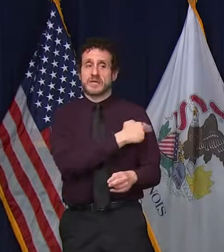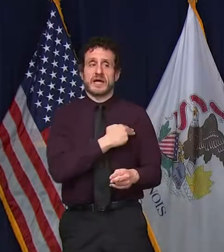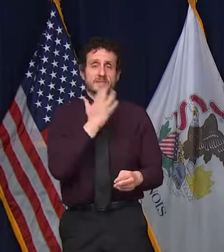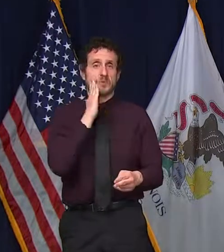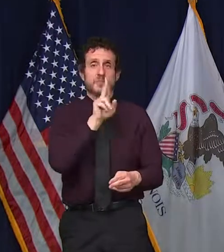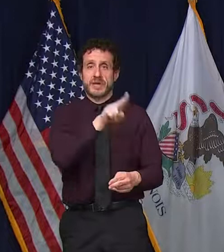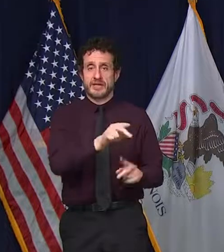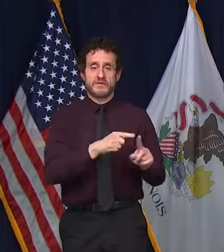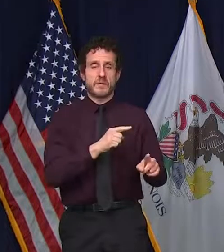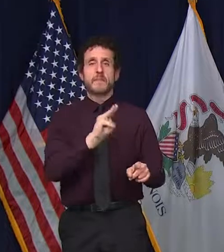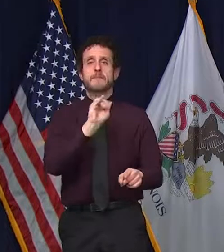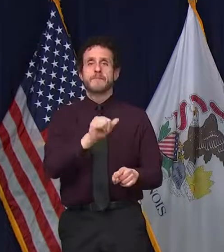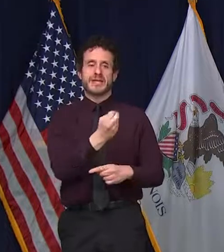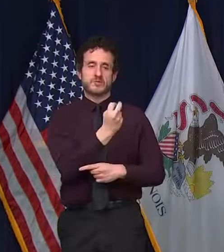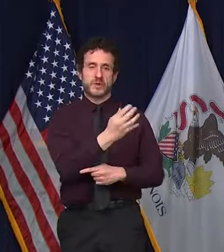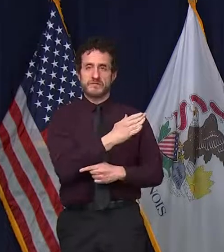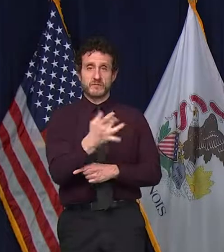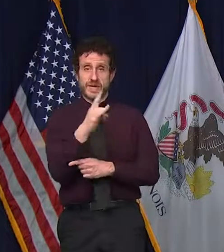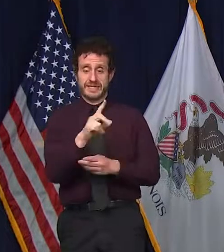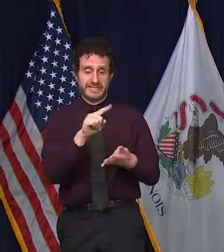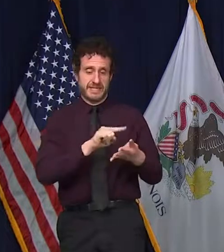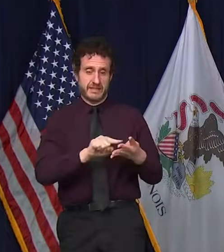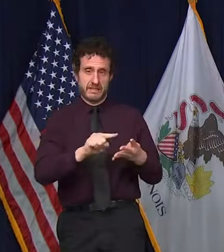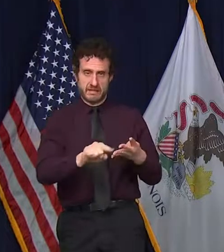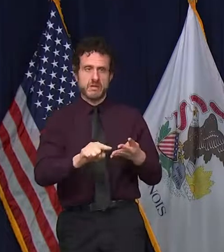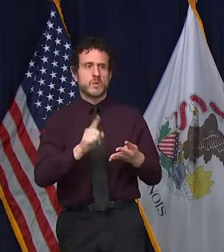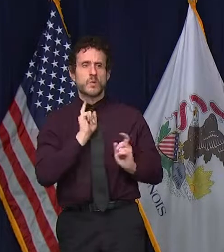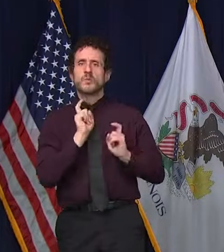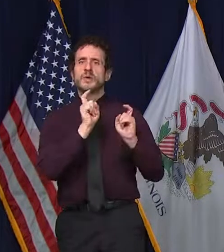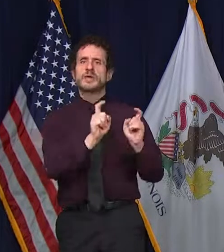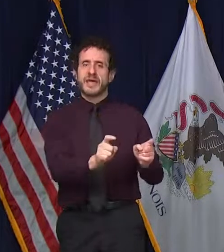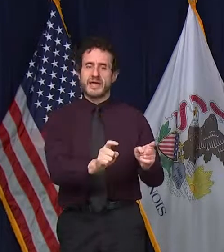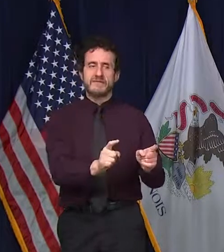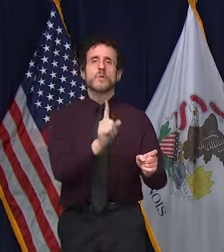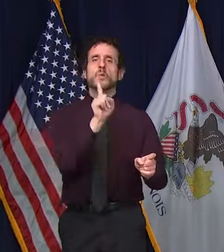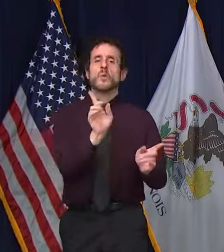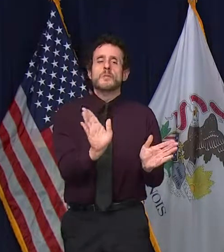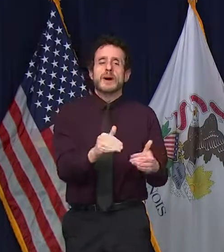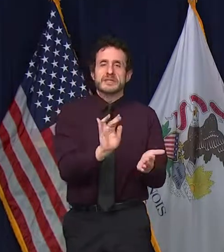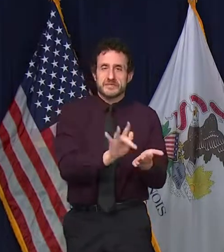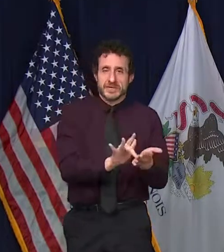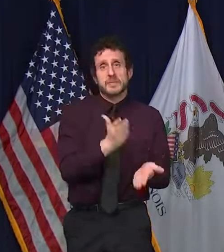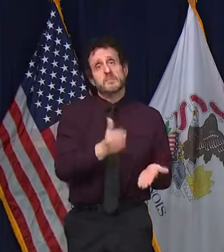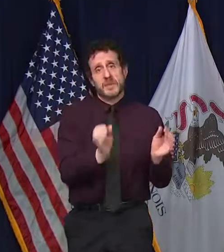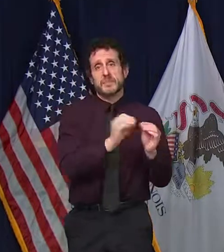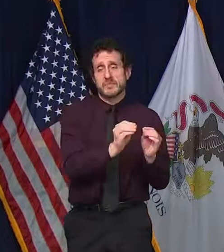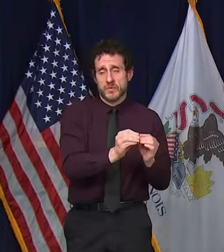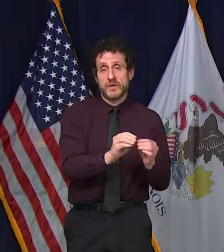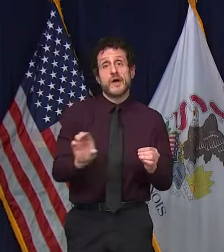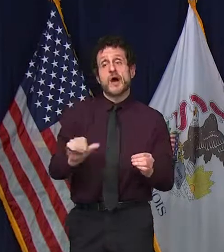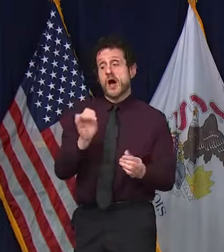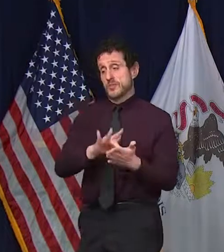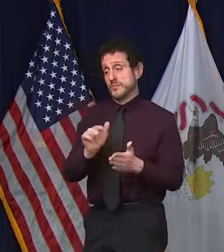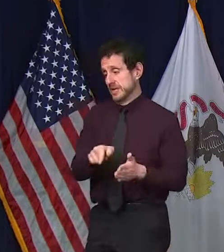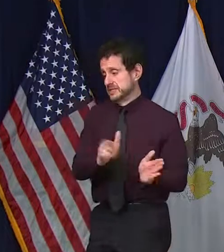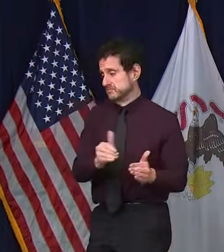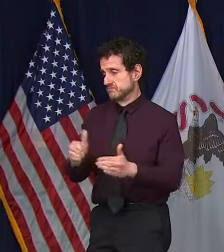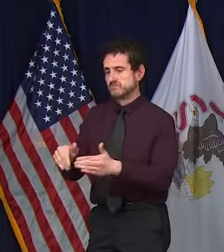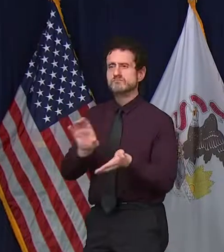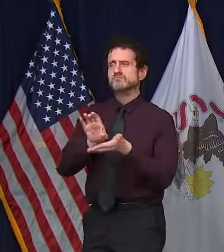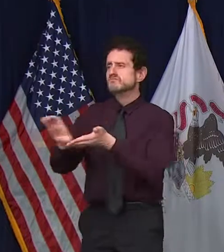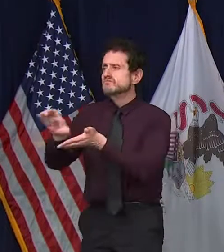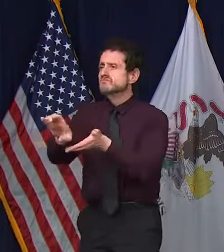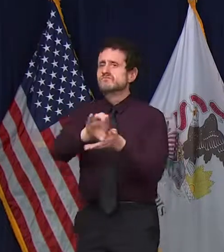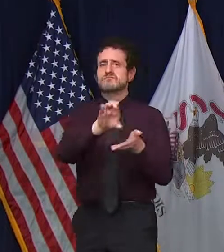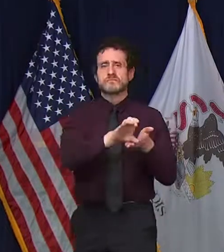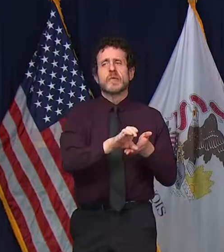and 18th received at least one case. The remaining cases of remdesivir were distributed proportionally